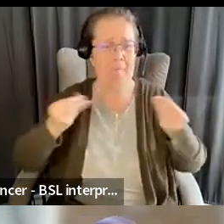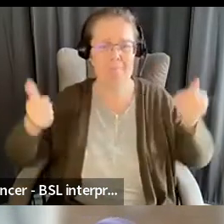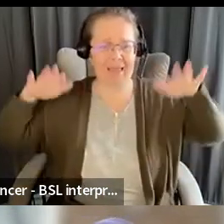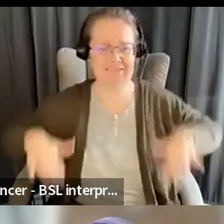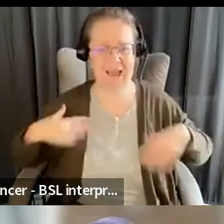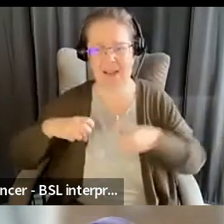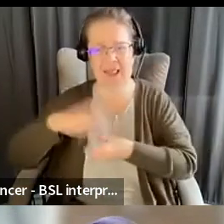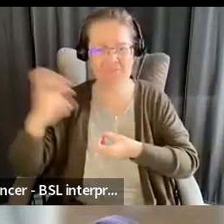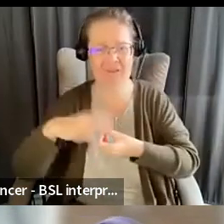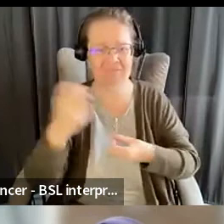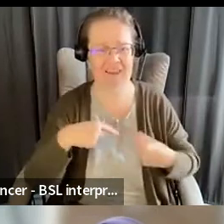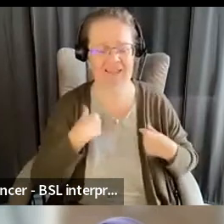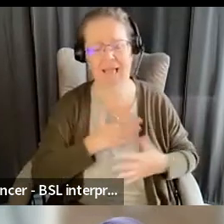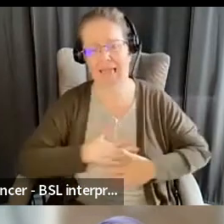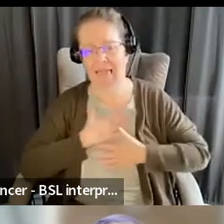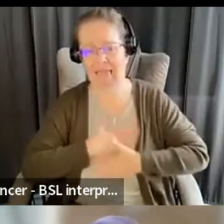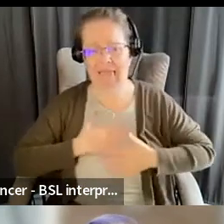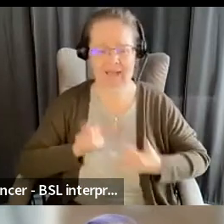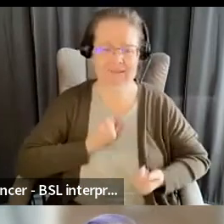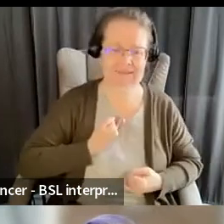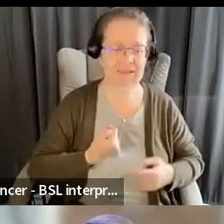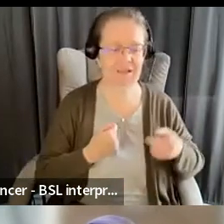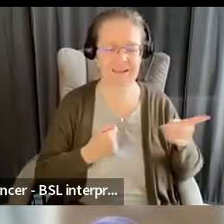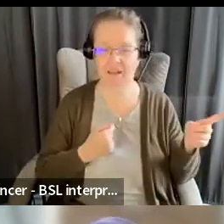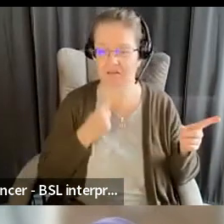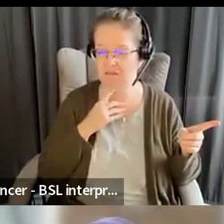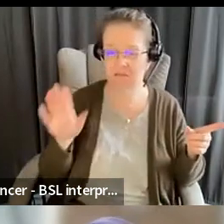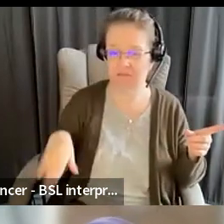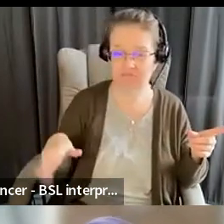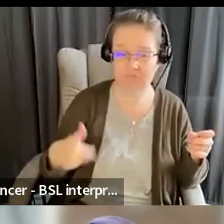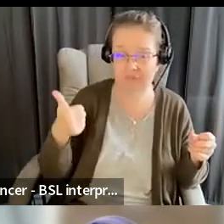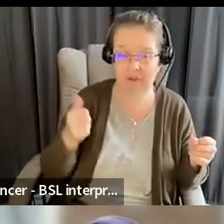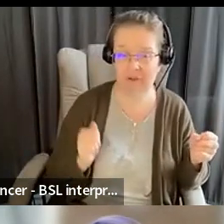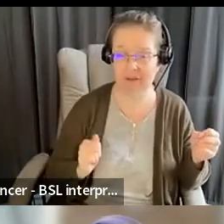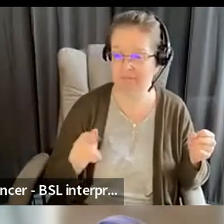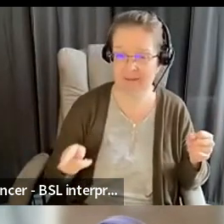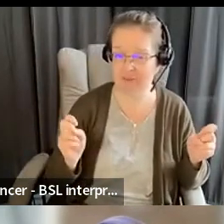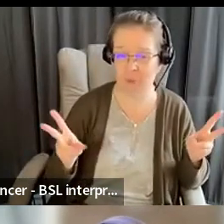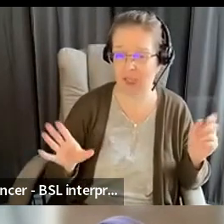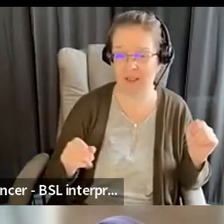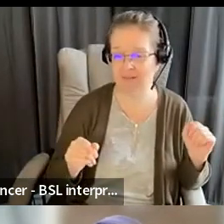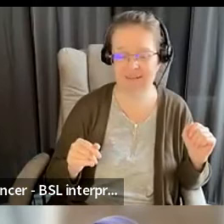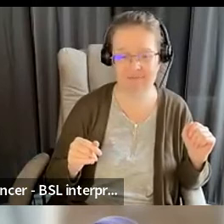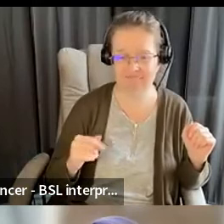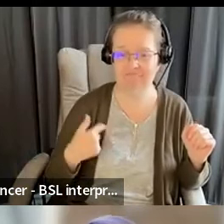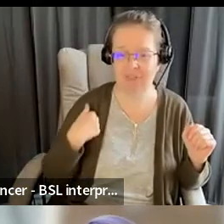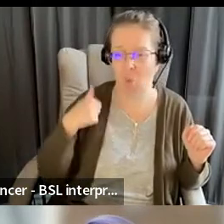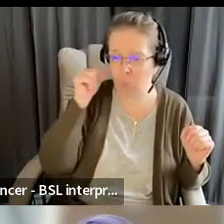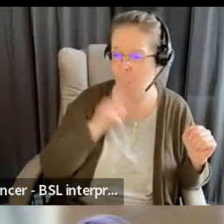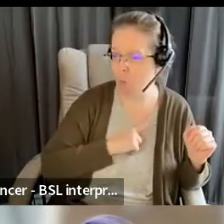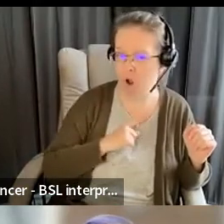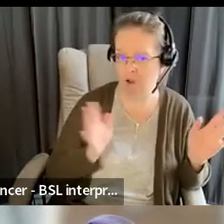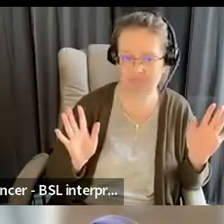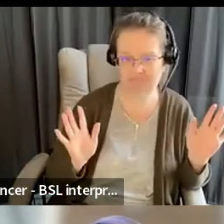know, I've always panicked about it looking bad. Actually, he said, it's fine. It's okay. Like, you know, we know why